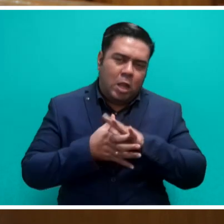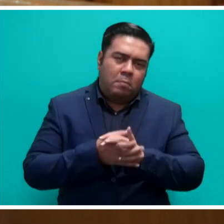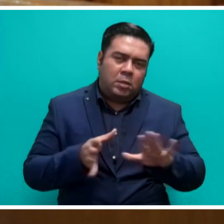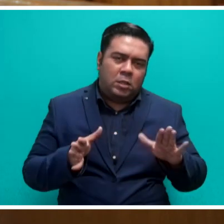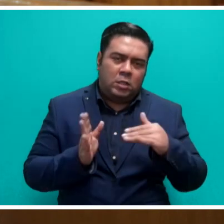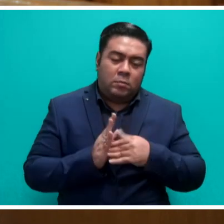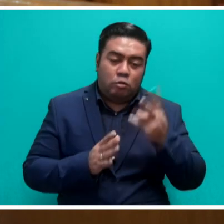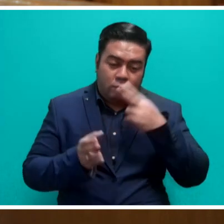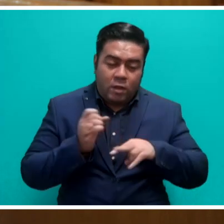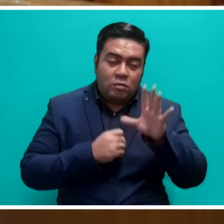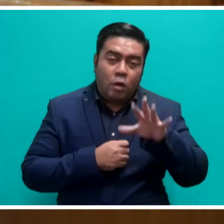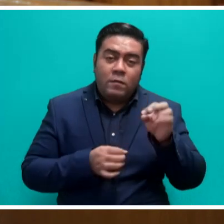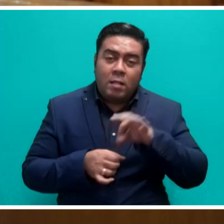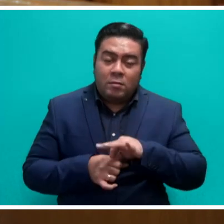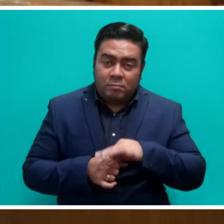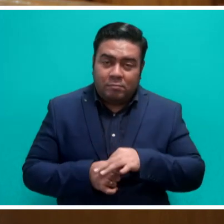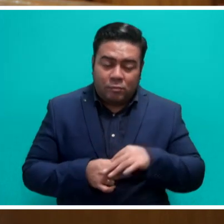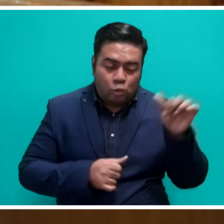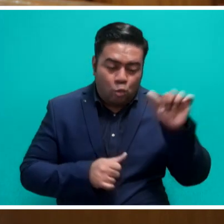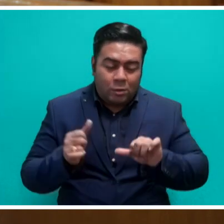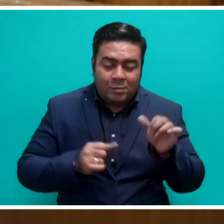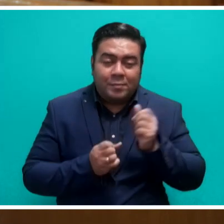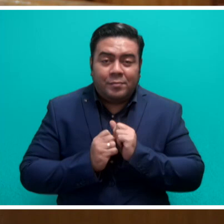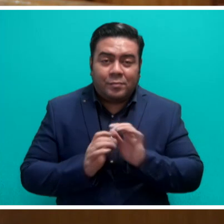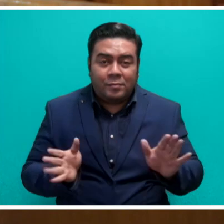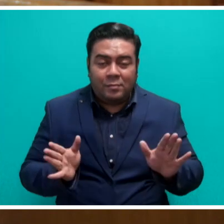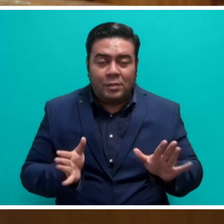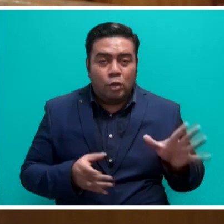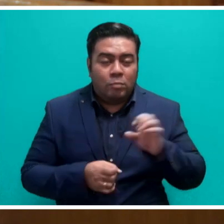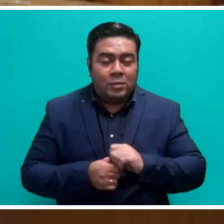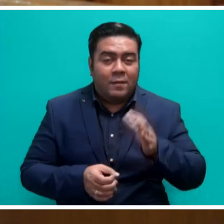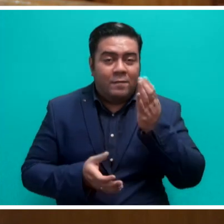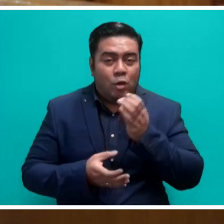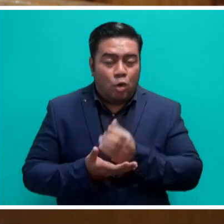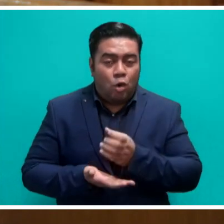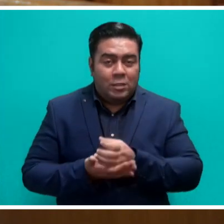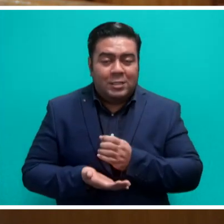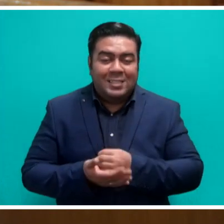Supervisor of Elections, Auditor General, and Commissioner of Fiji Correction Services.